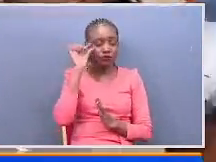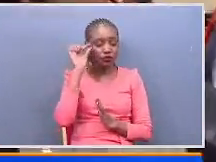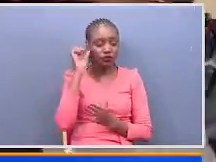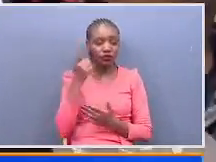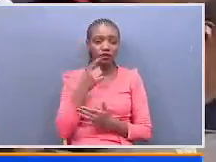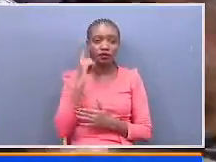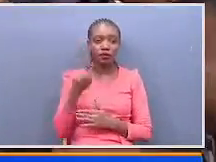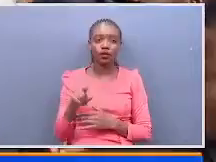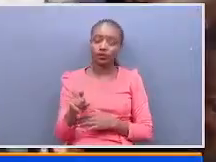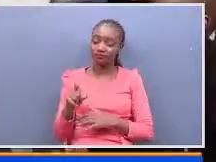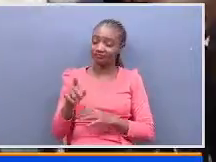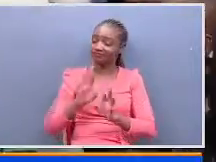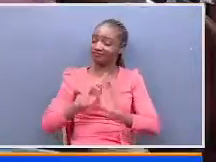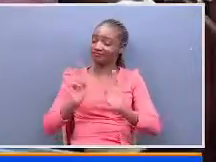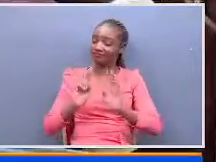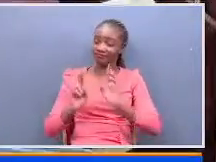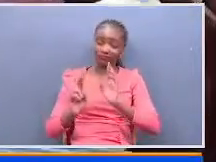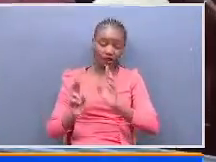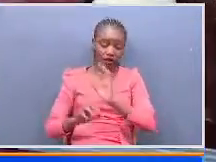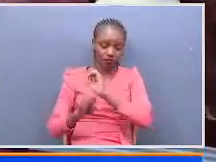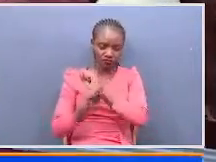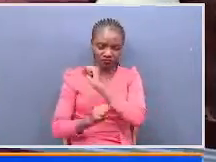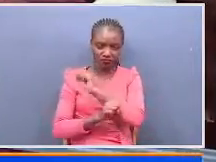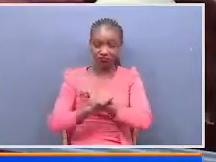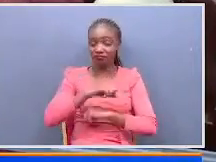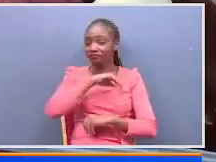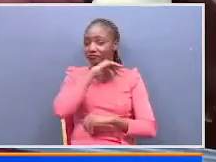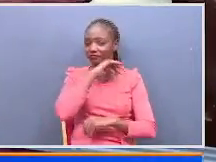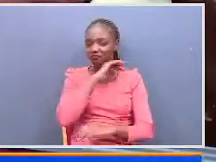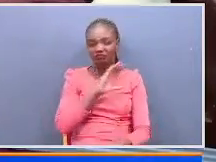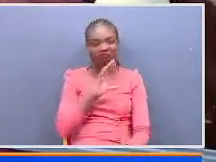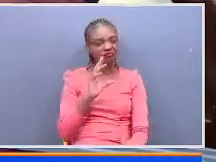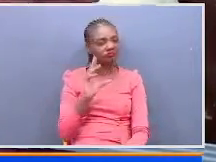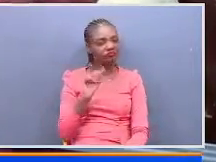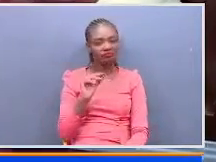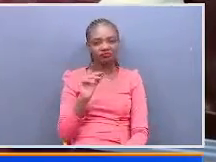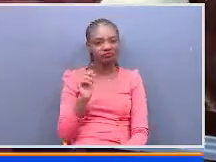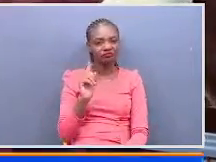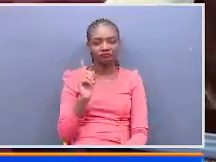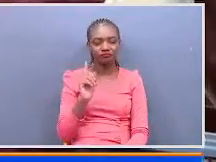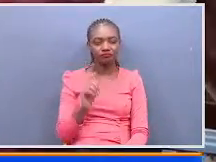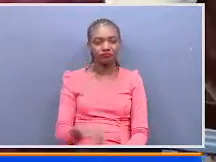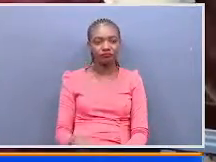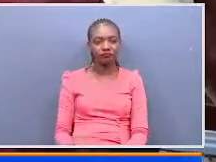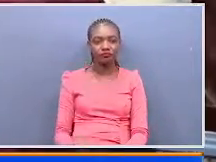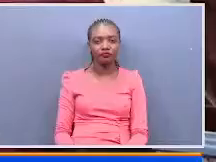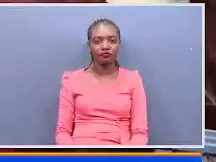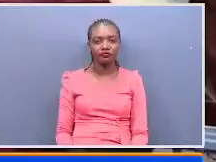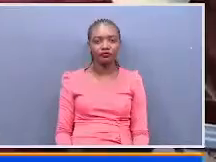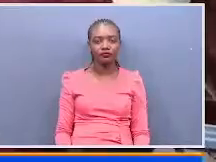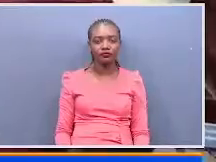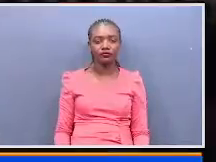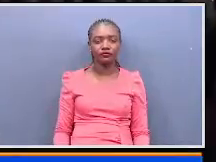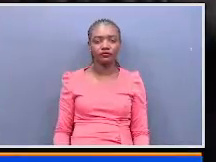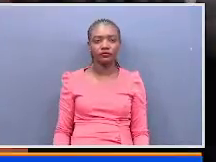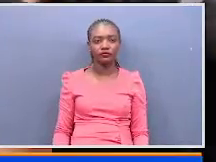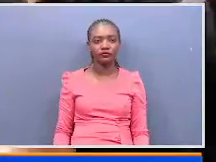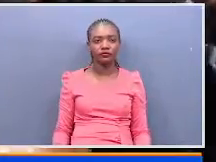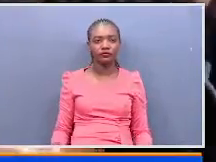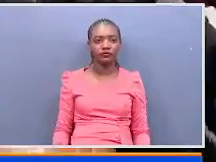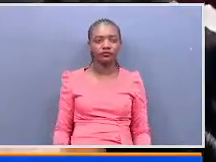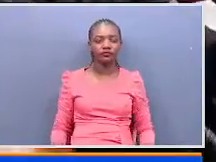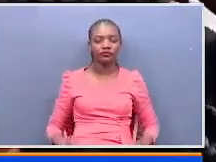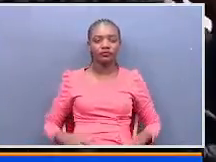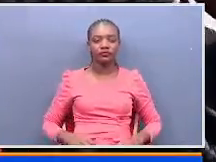denied allegations that he has thrown his weight behind the Azimio la Umoja presidential hopeful Raila Odinga. Alafu wengine nao